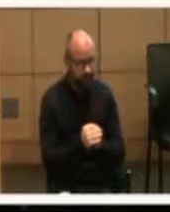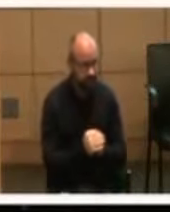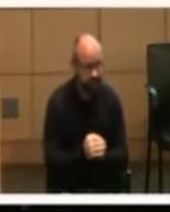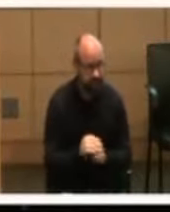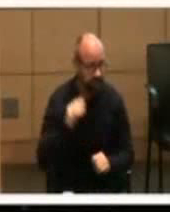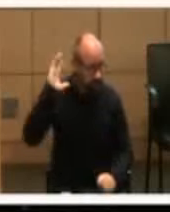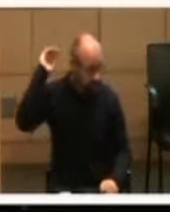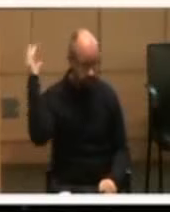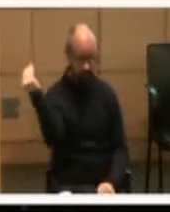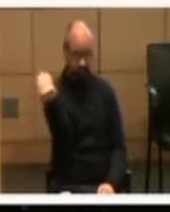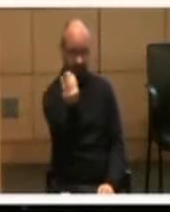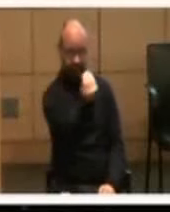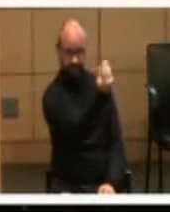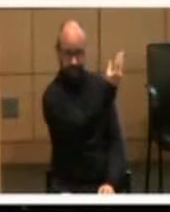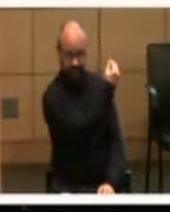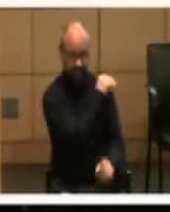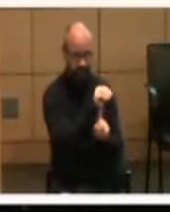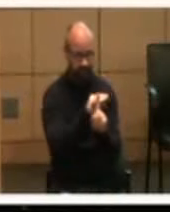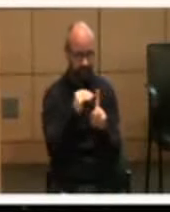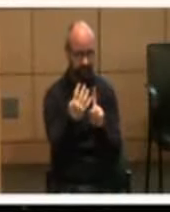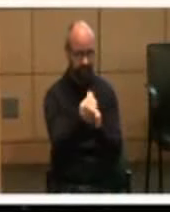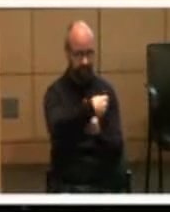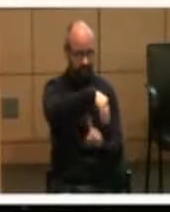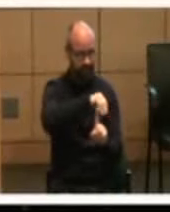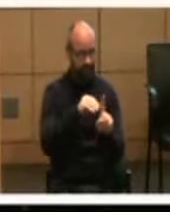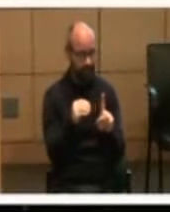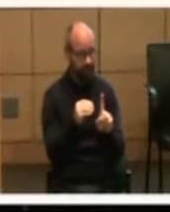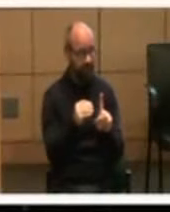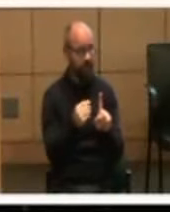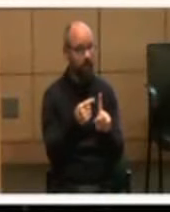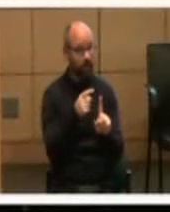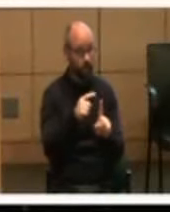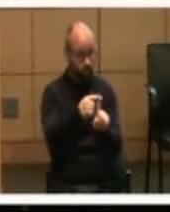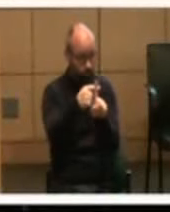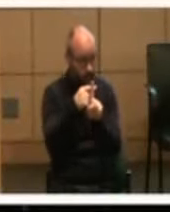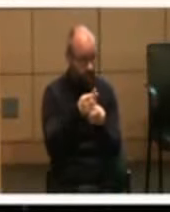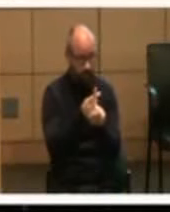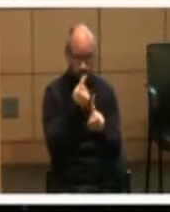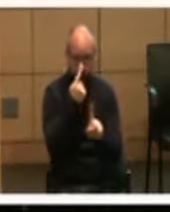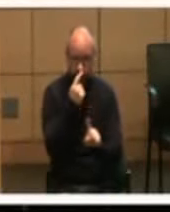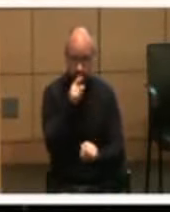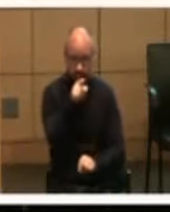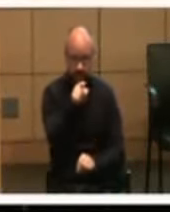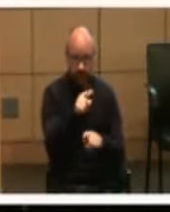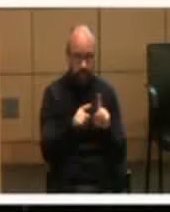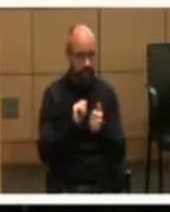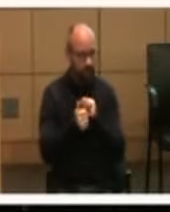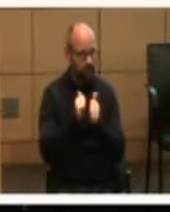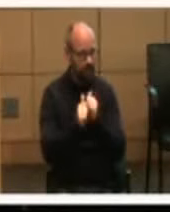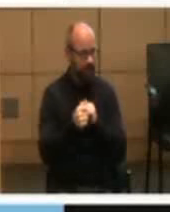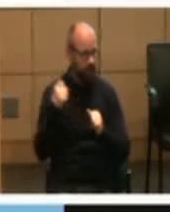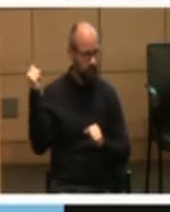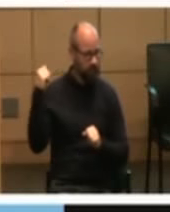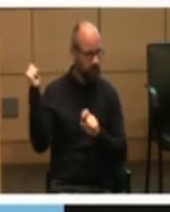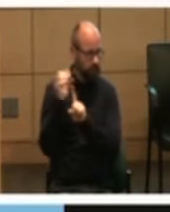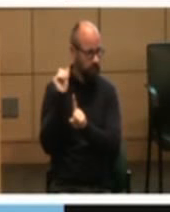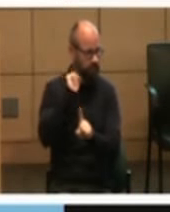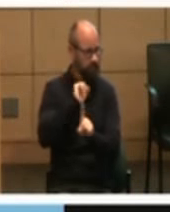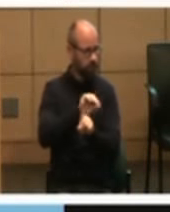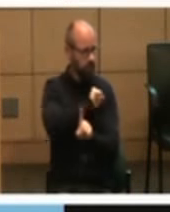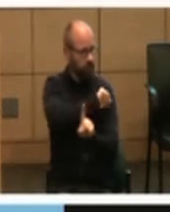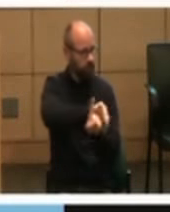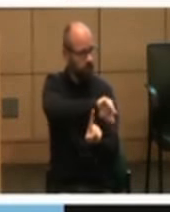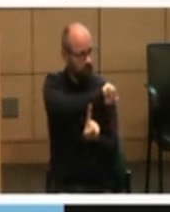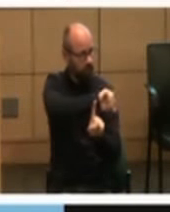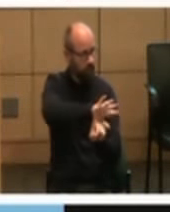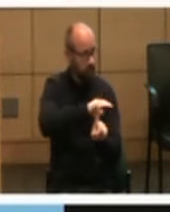We can present a target speech stimulus from the front, and then we can present competing stimuli from all around the listener. It might be coming